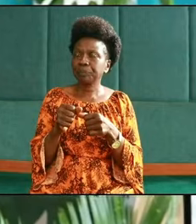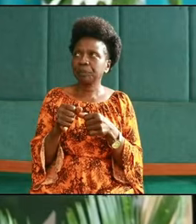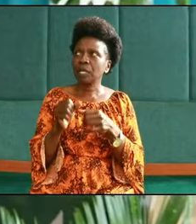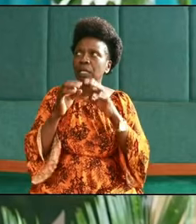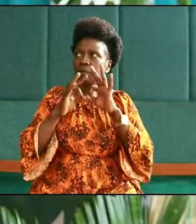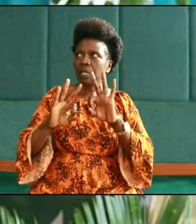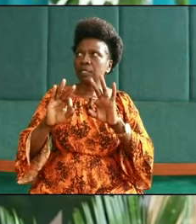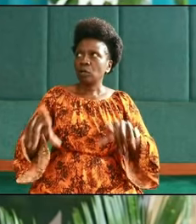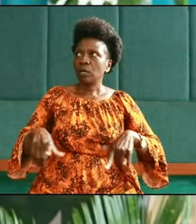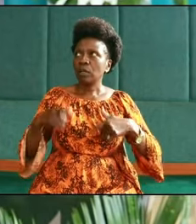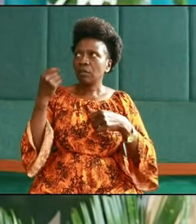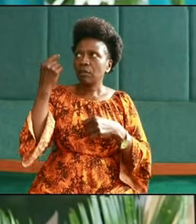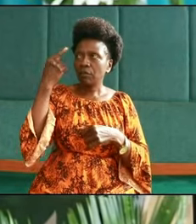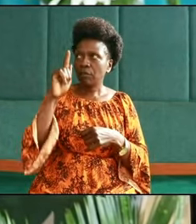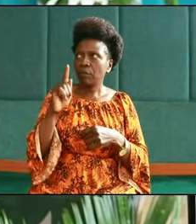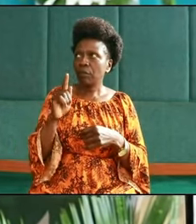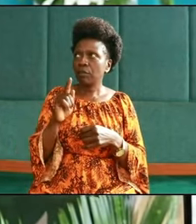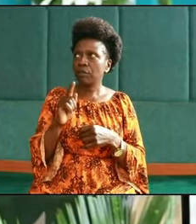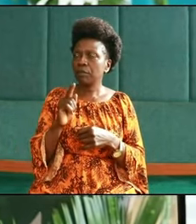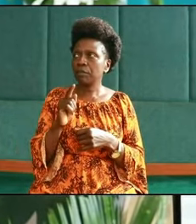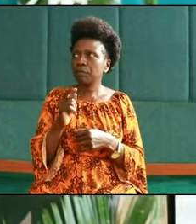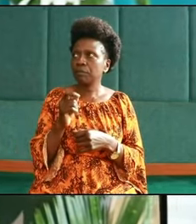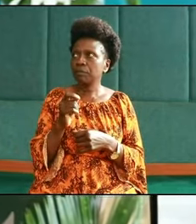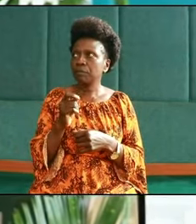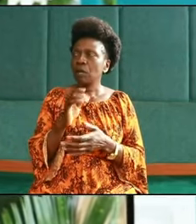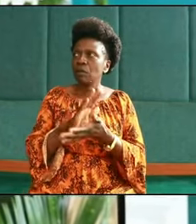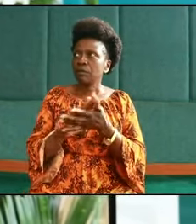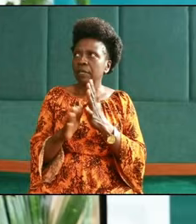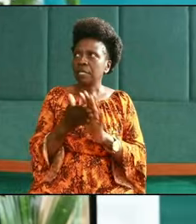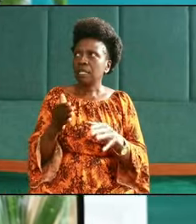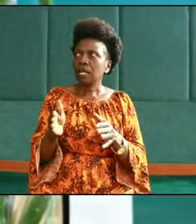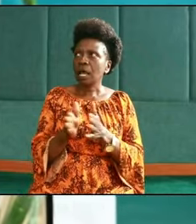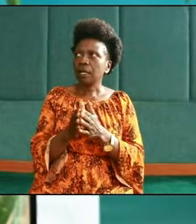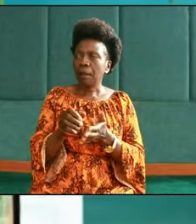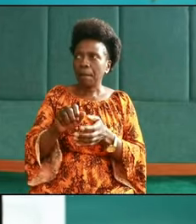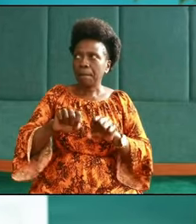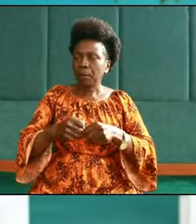dwelling for the contrite and broken in spirit.